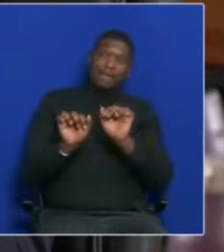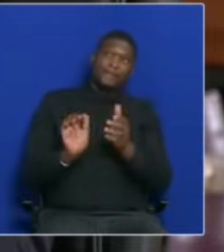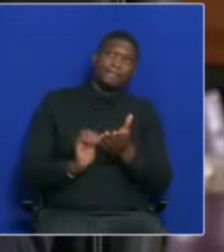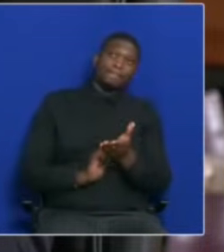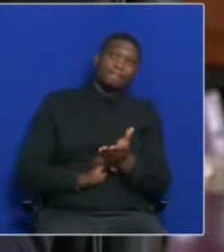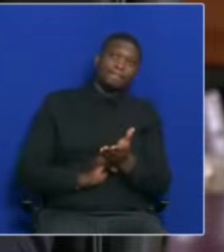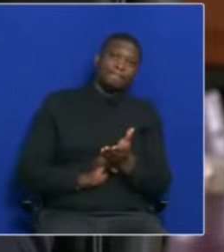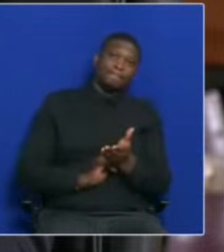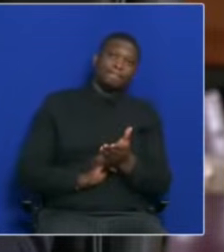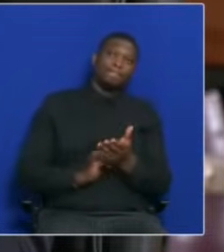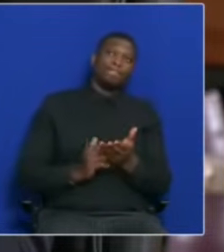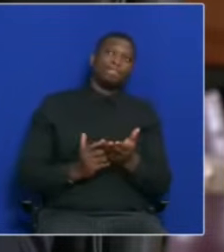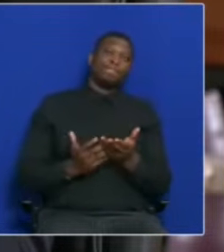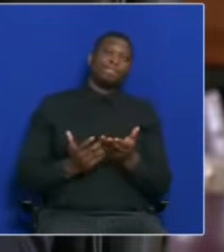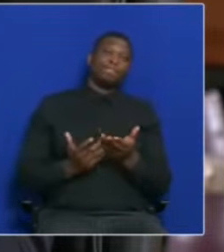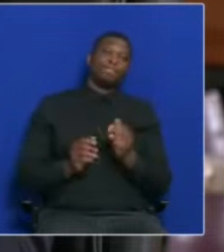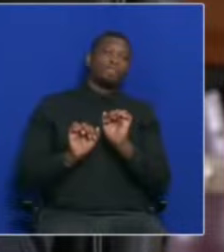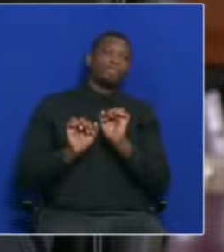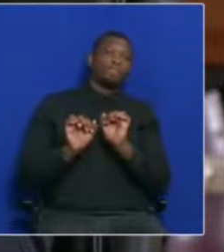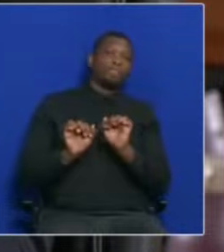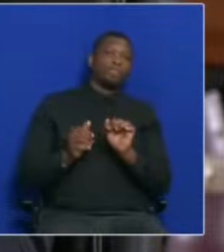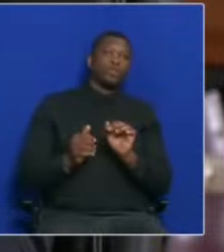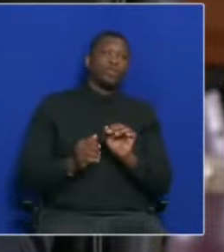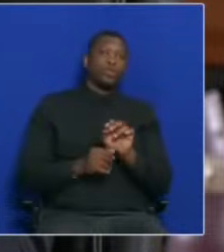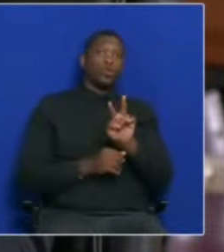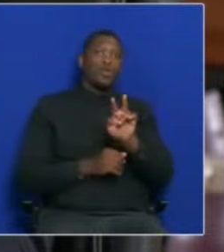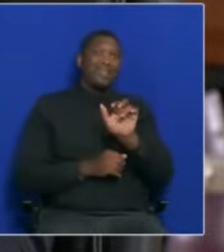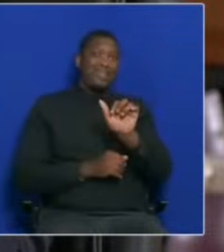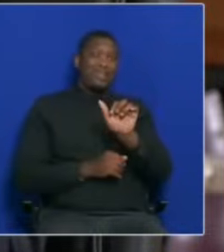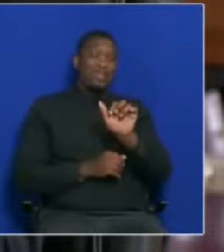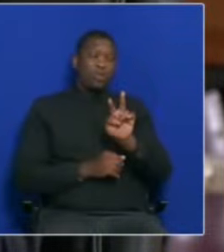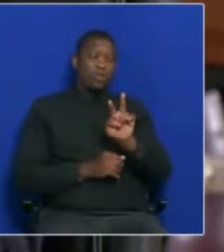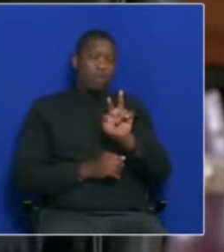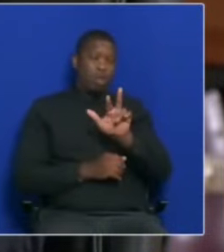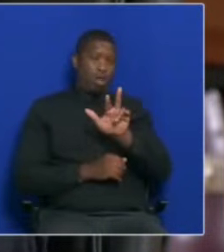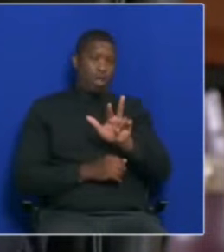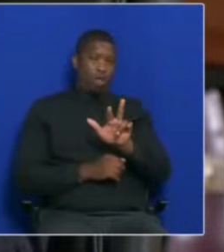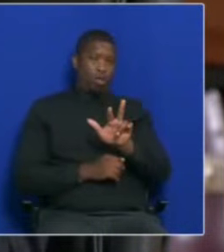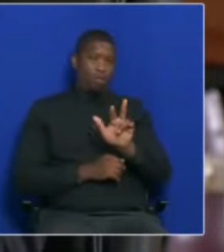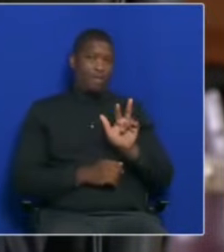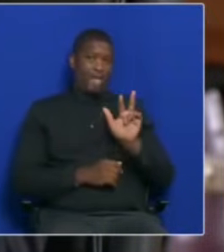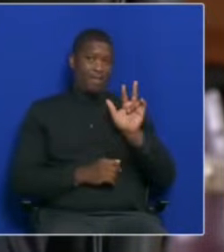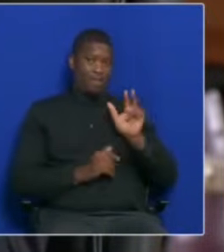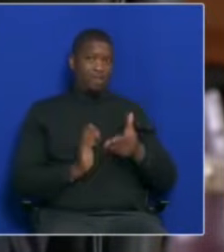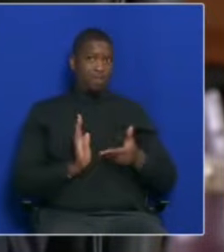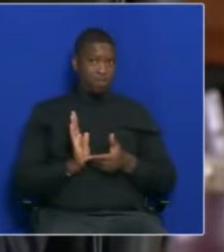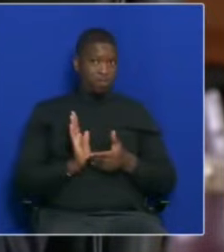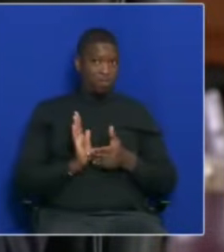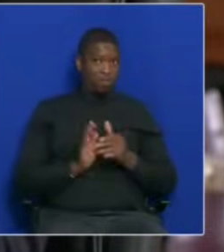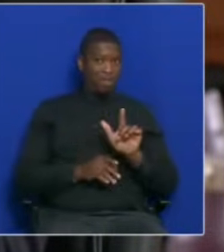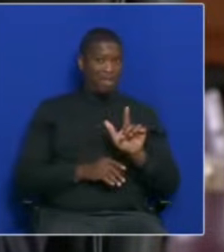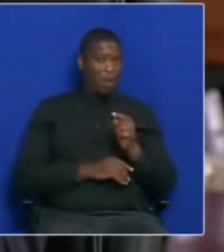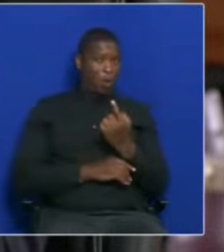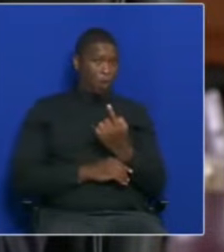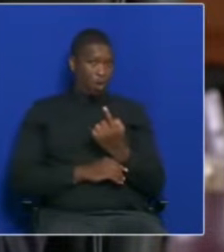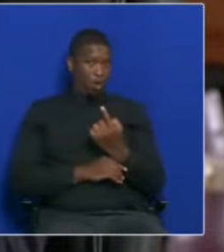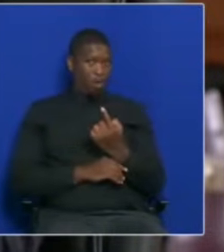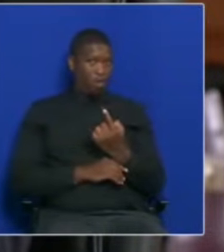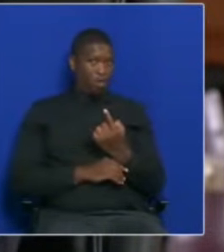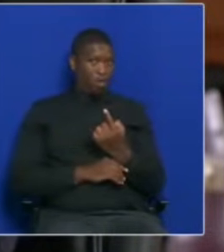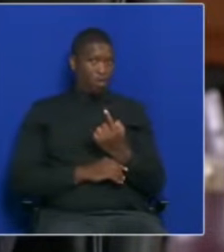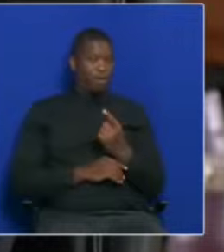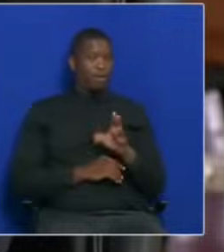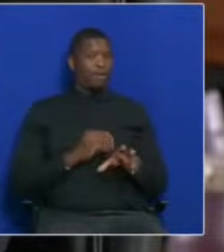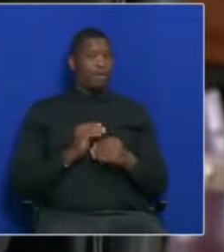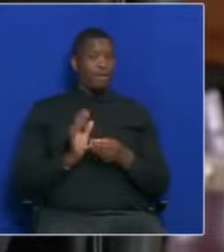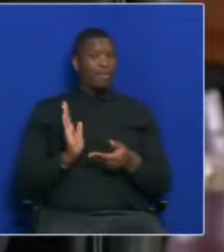a 28 affidavit. This is division leg 1, diversion leg 1, and this was related